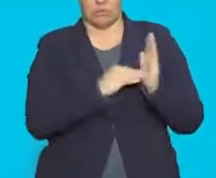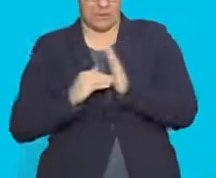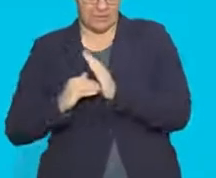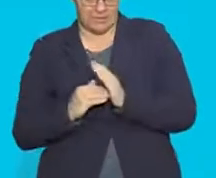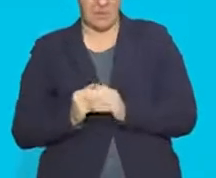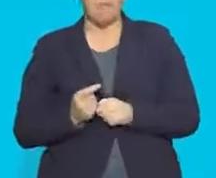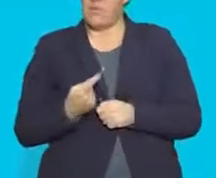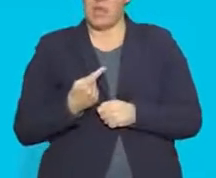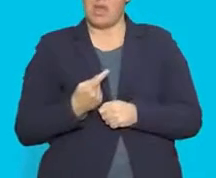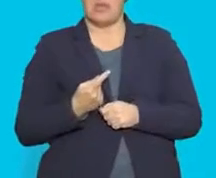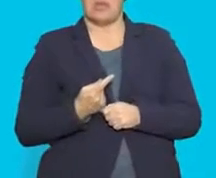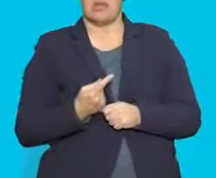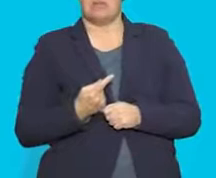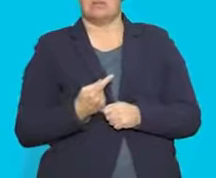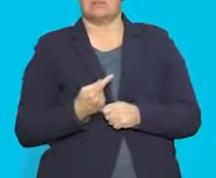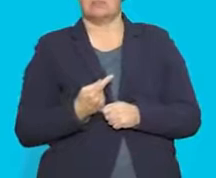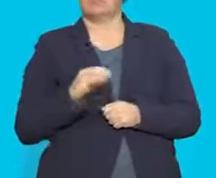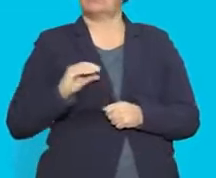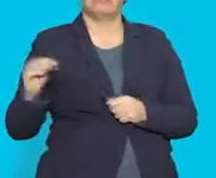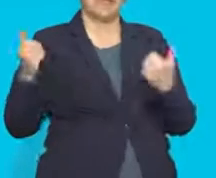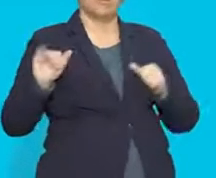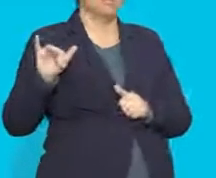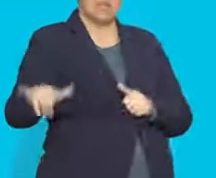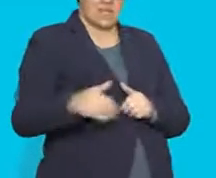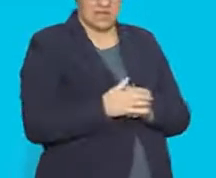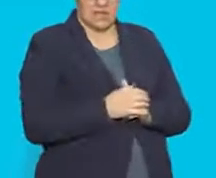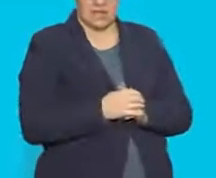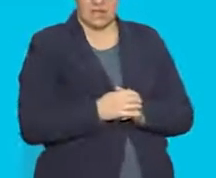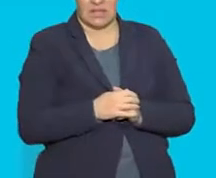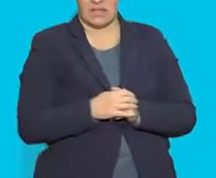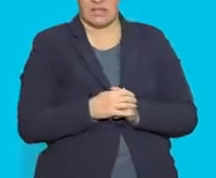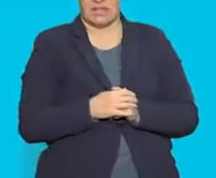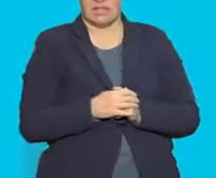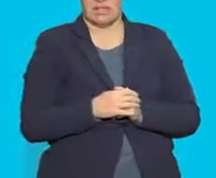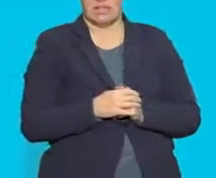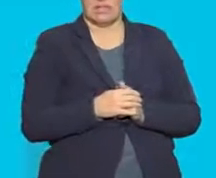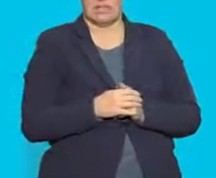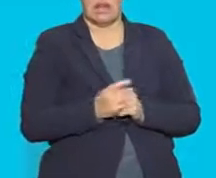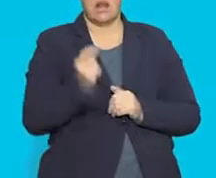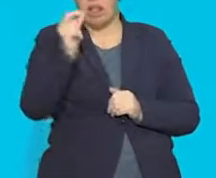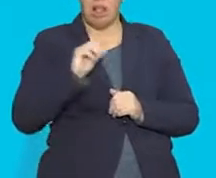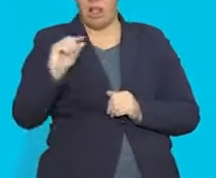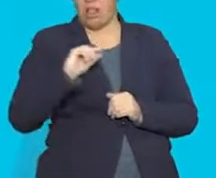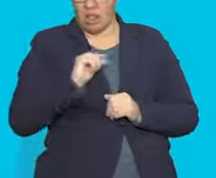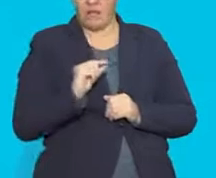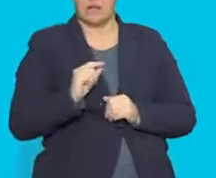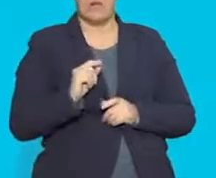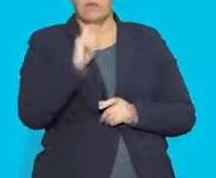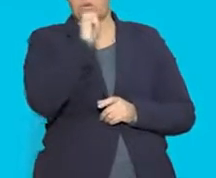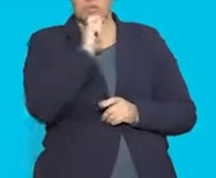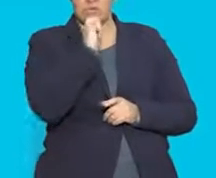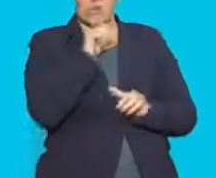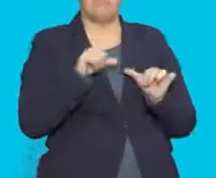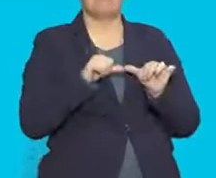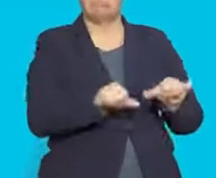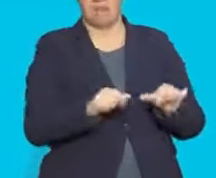And they say, instead of me just having it in my account and trying to eat it as little by little to use it in order